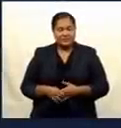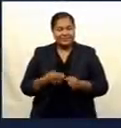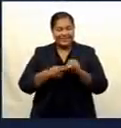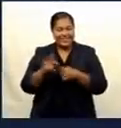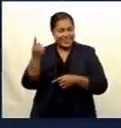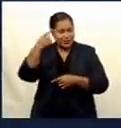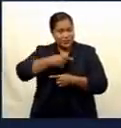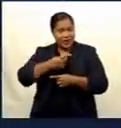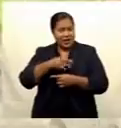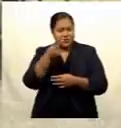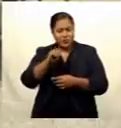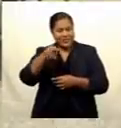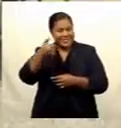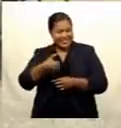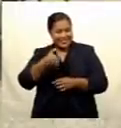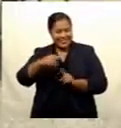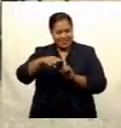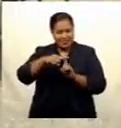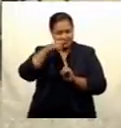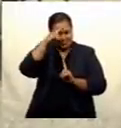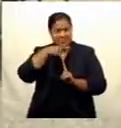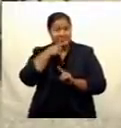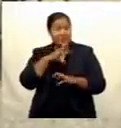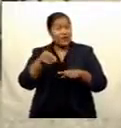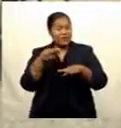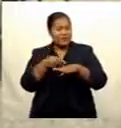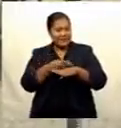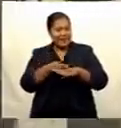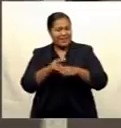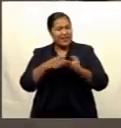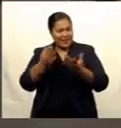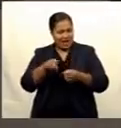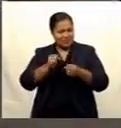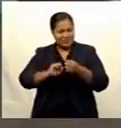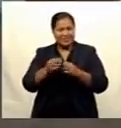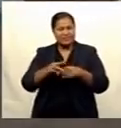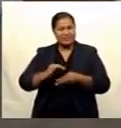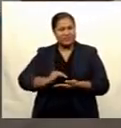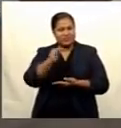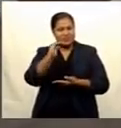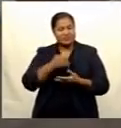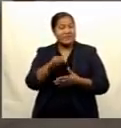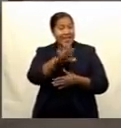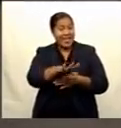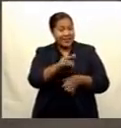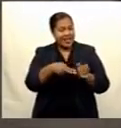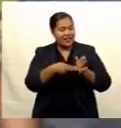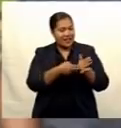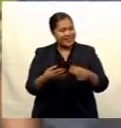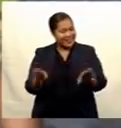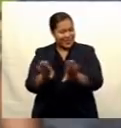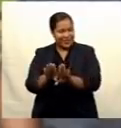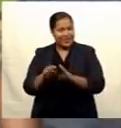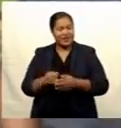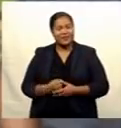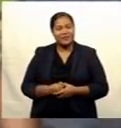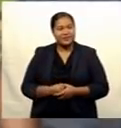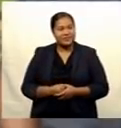In the news tonight, 26 more infections with Navy cluster still rising. Areas in Nawaka on lockdown.